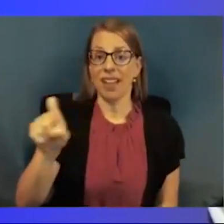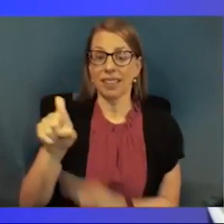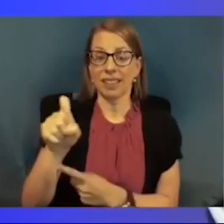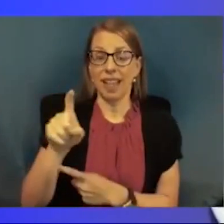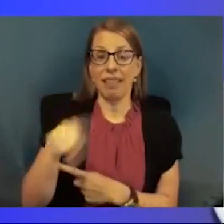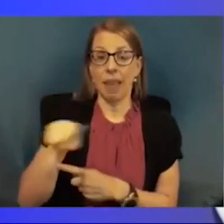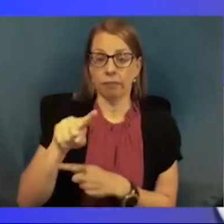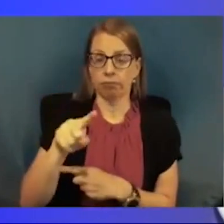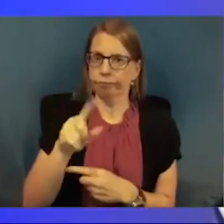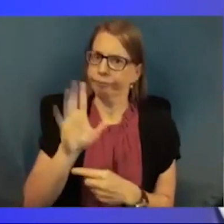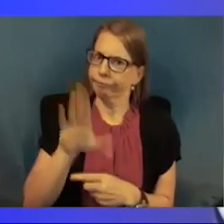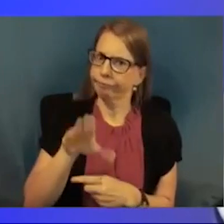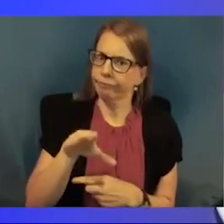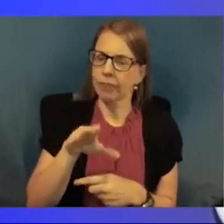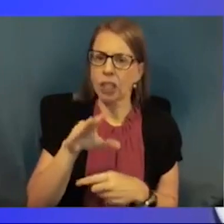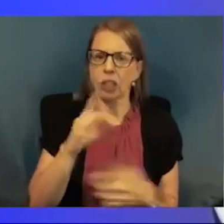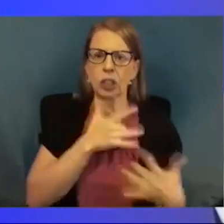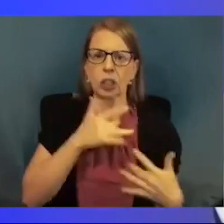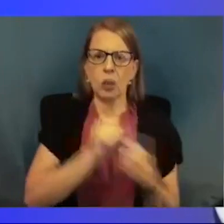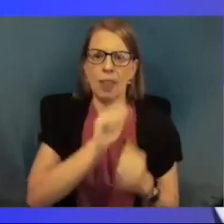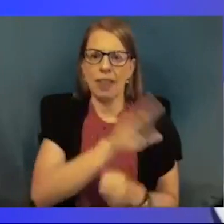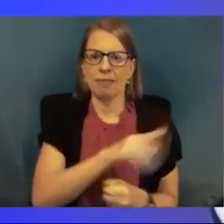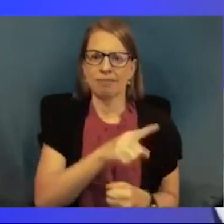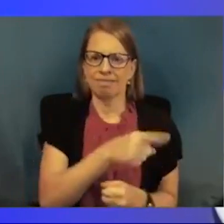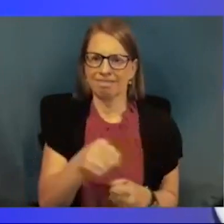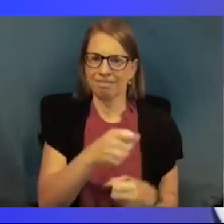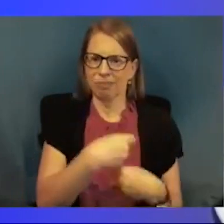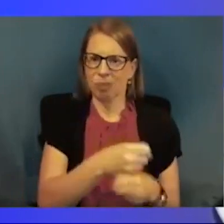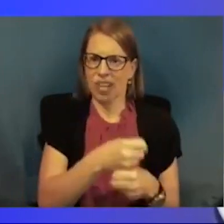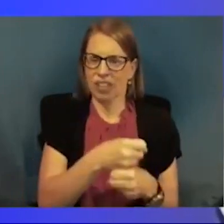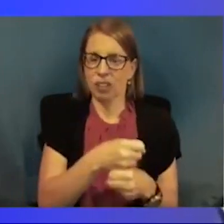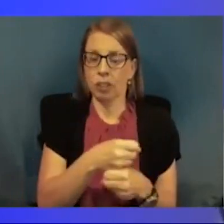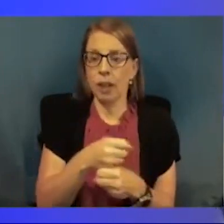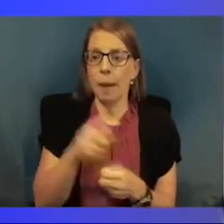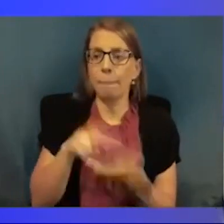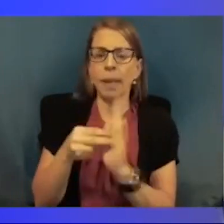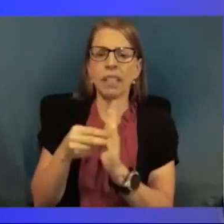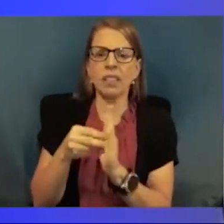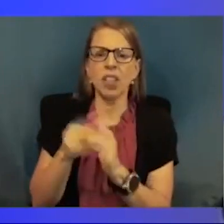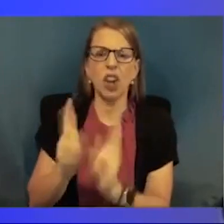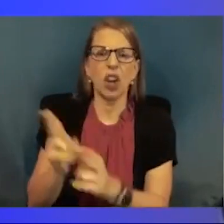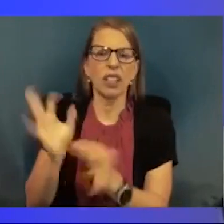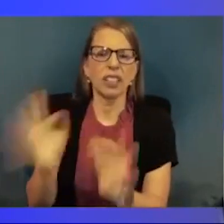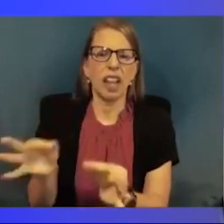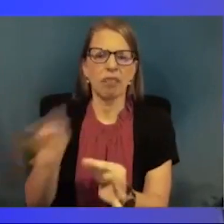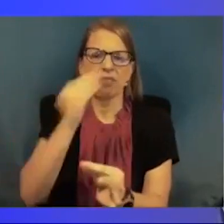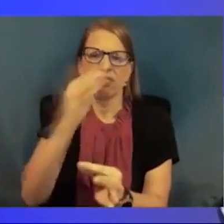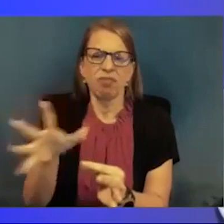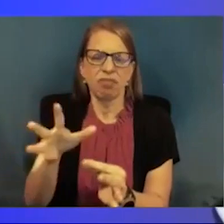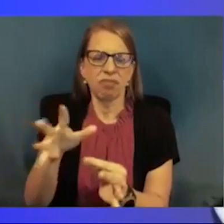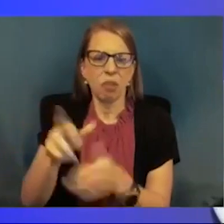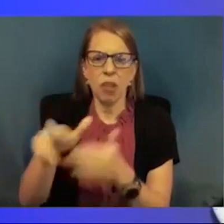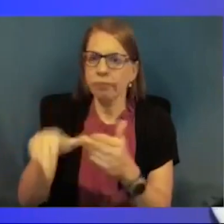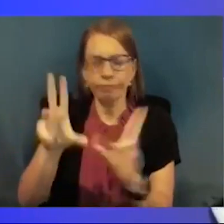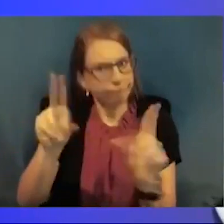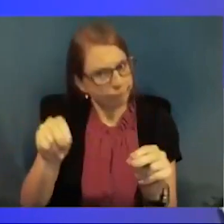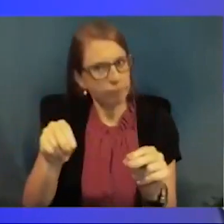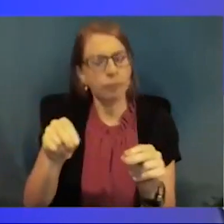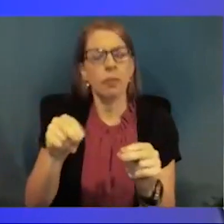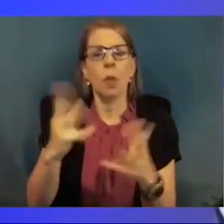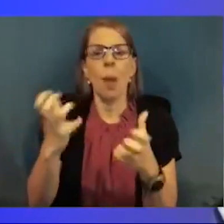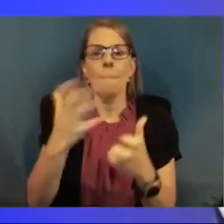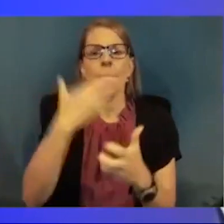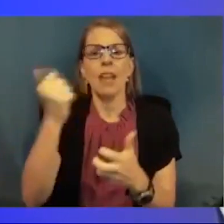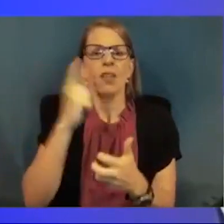production. So they are not cutting corners at all. They want the best thing for the American people and the people